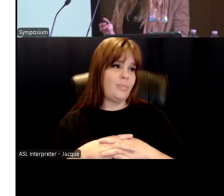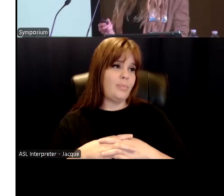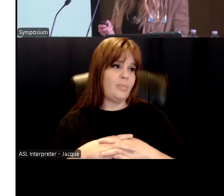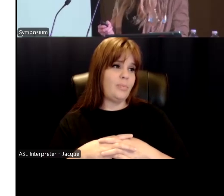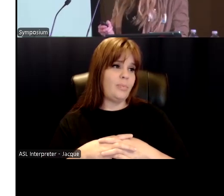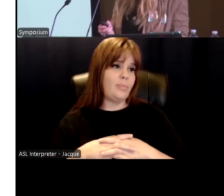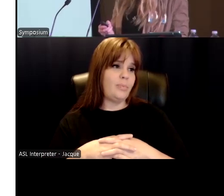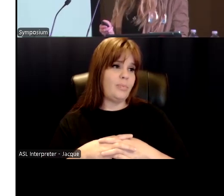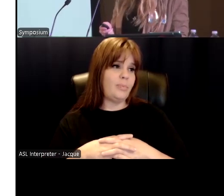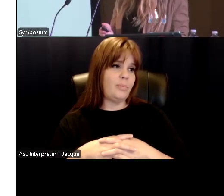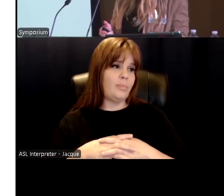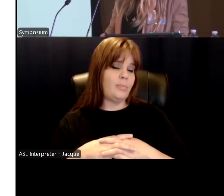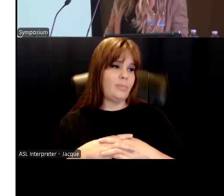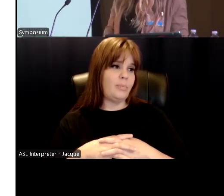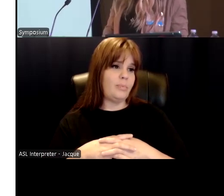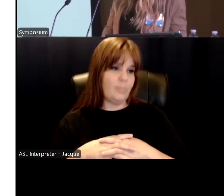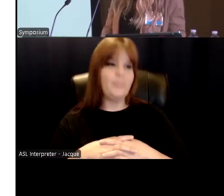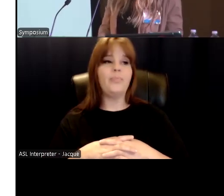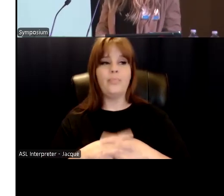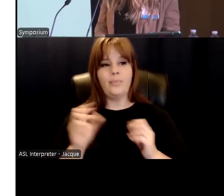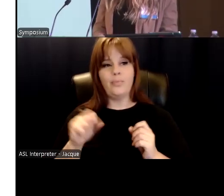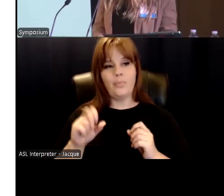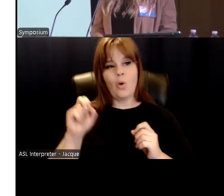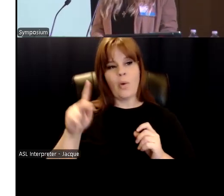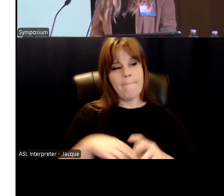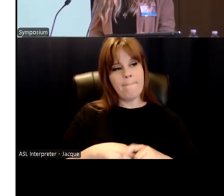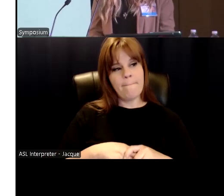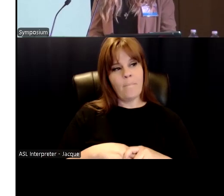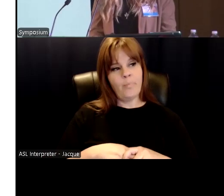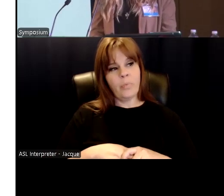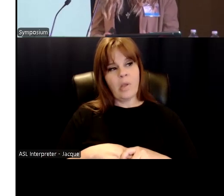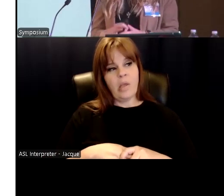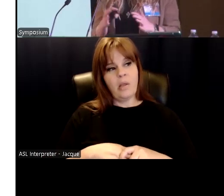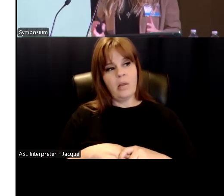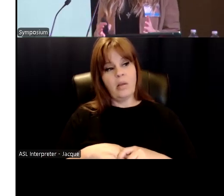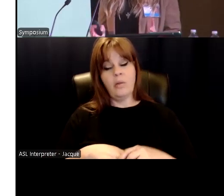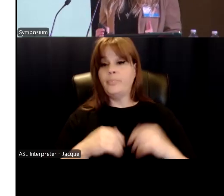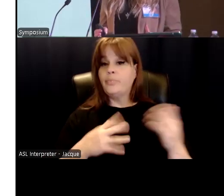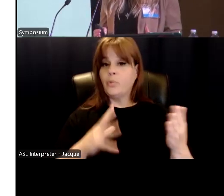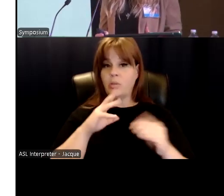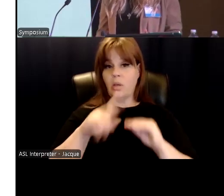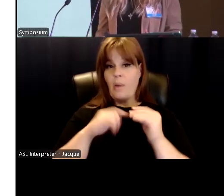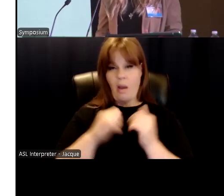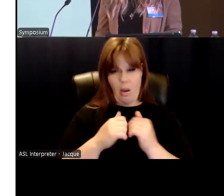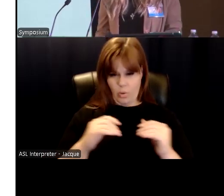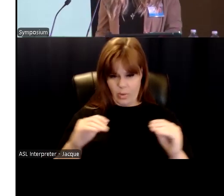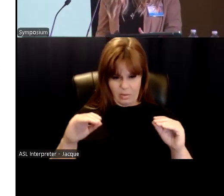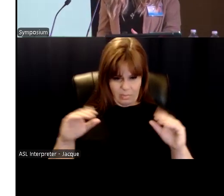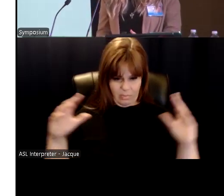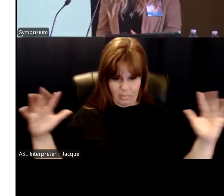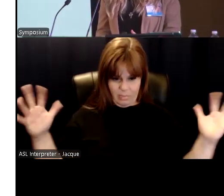Oh. Yeah, great. Okay, so let's talk about how to putting all of this in action